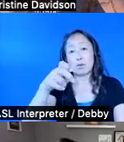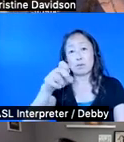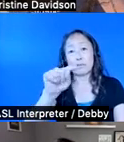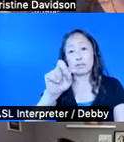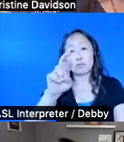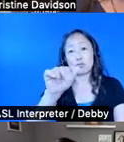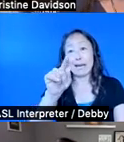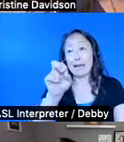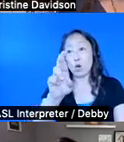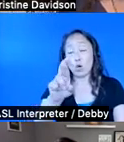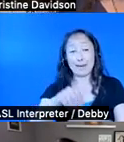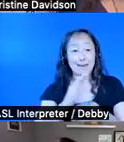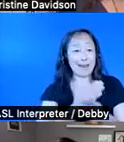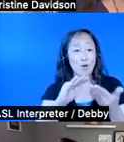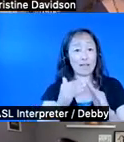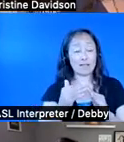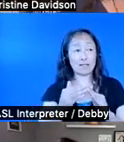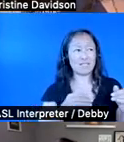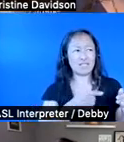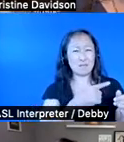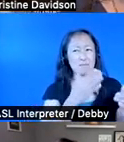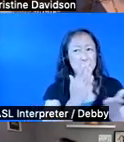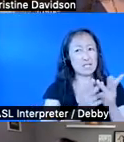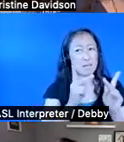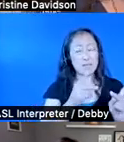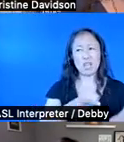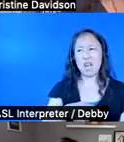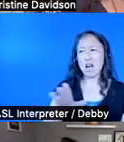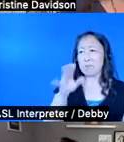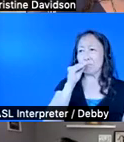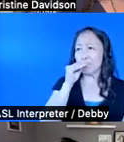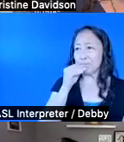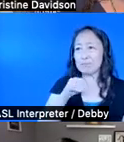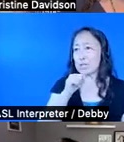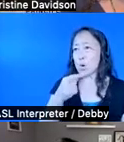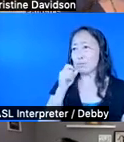things out loud, but our role is to go ahead and be fearless